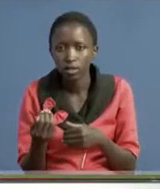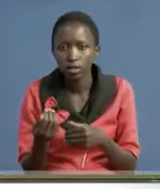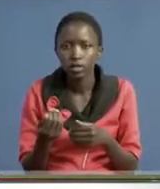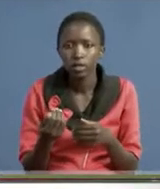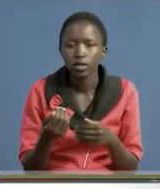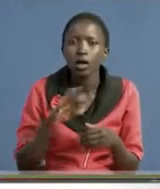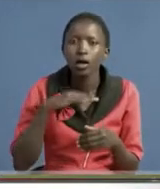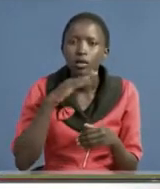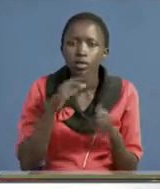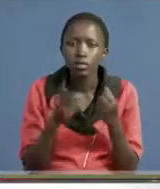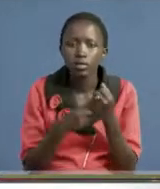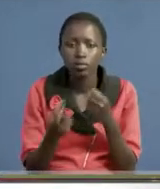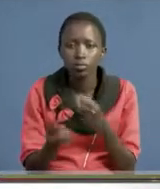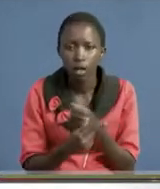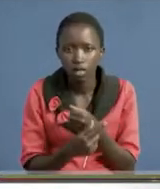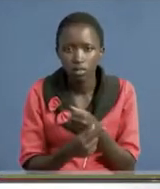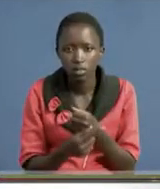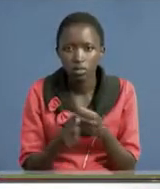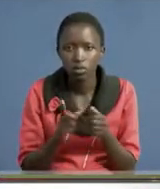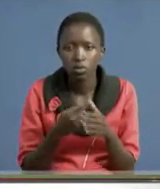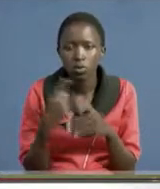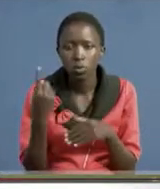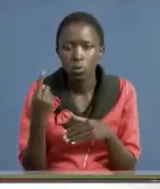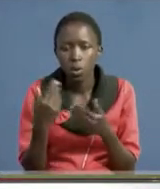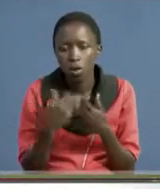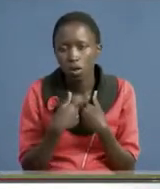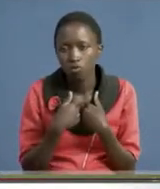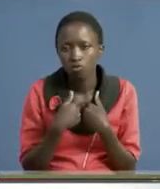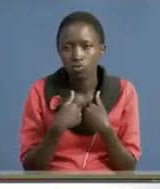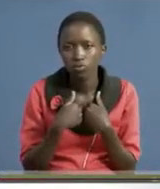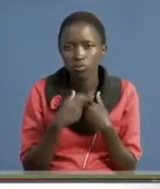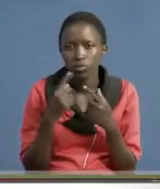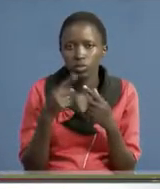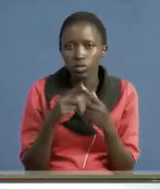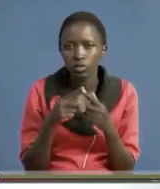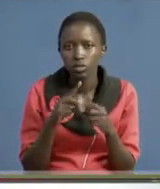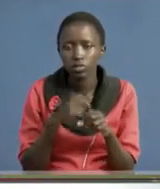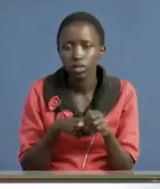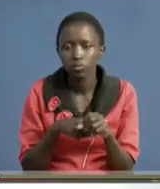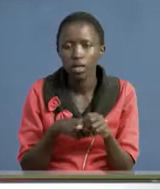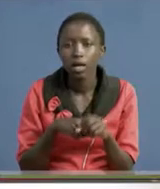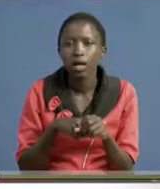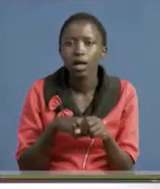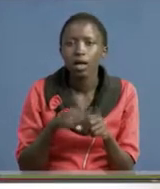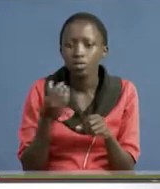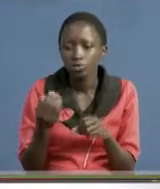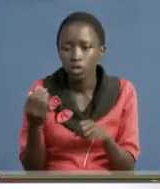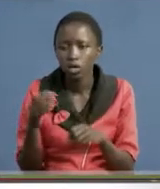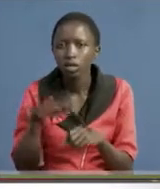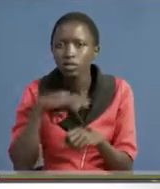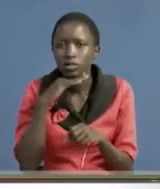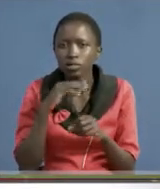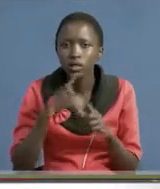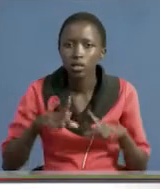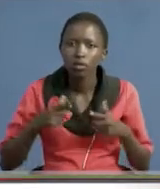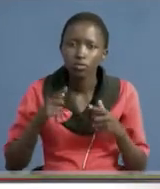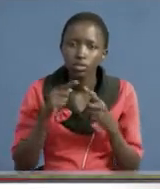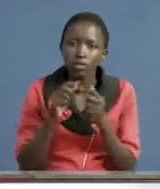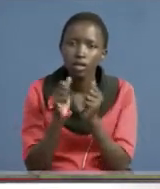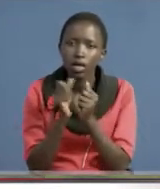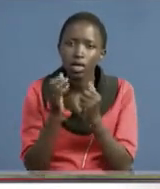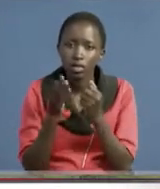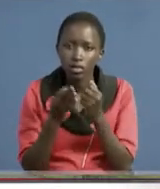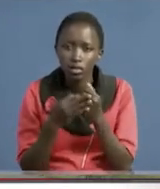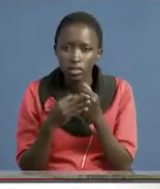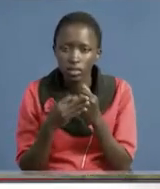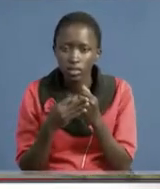at 6 months or at birth, she'll only get up to where the child died. Or if the child is alive, up to 18 months,